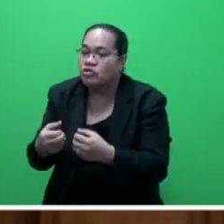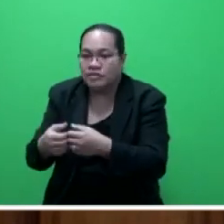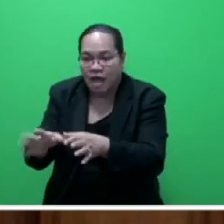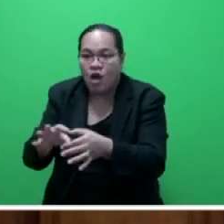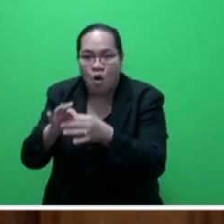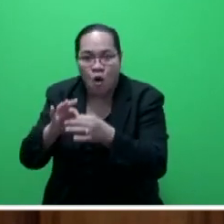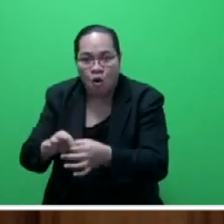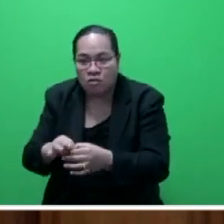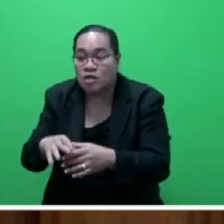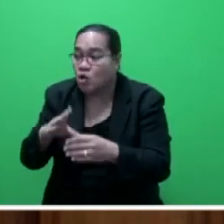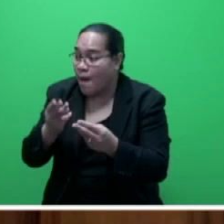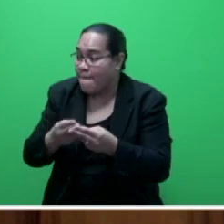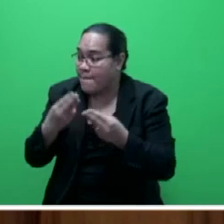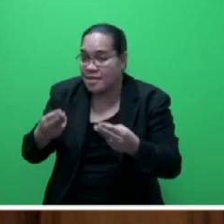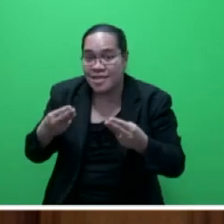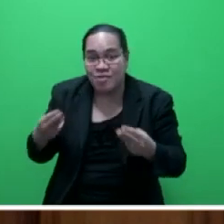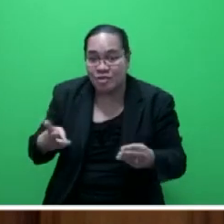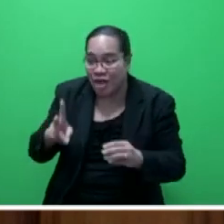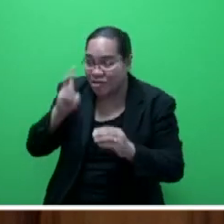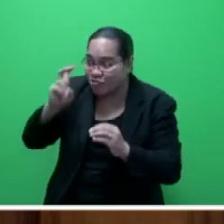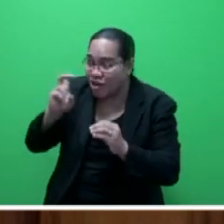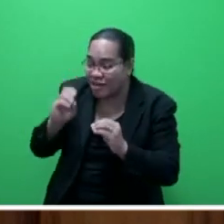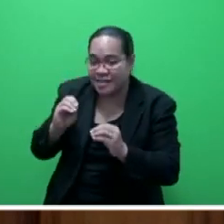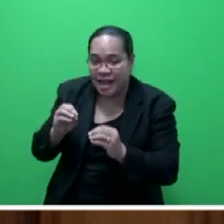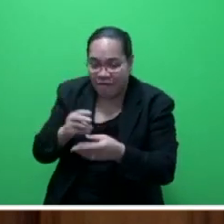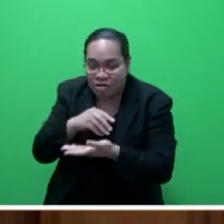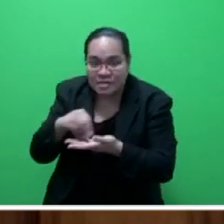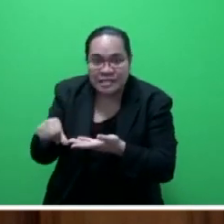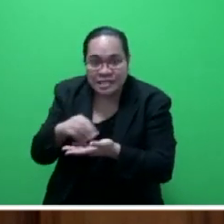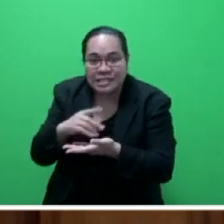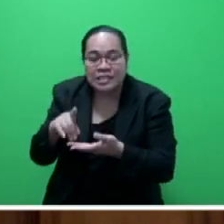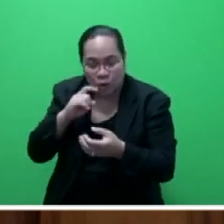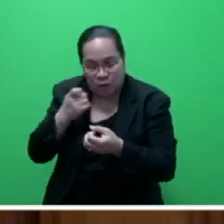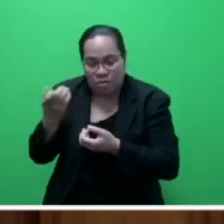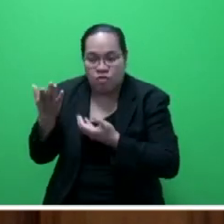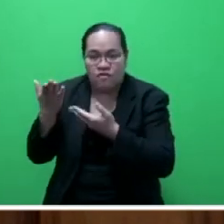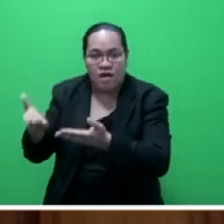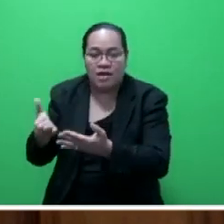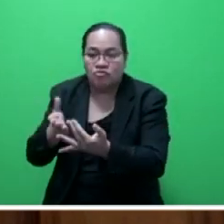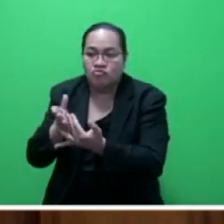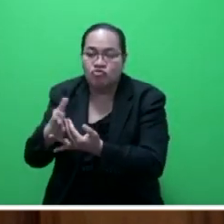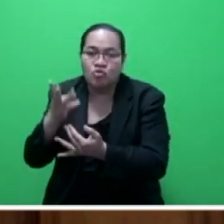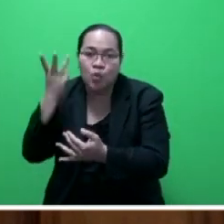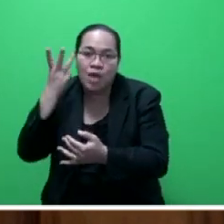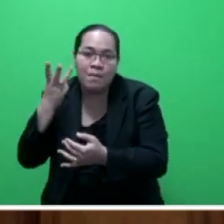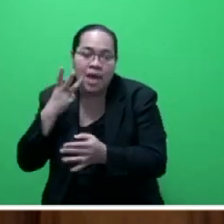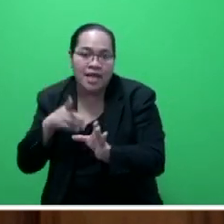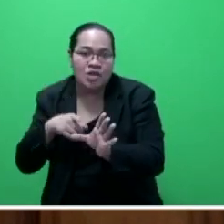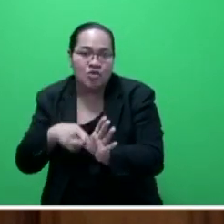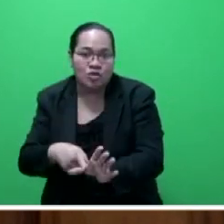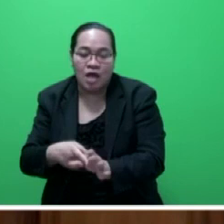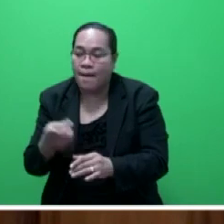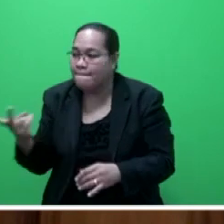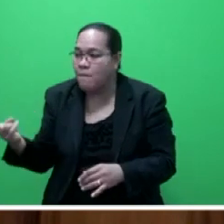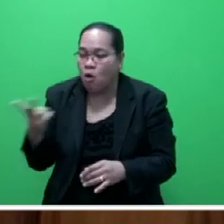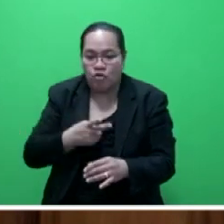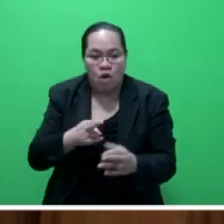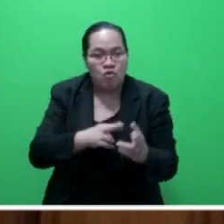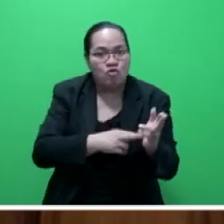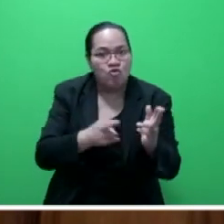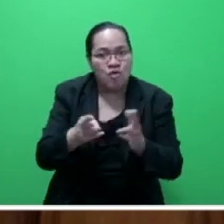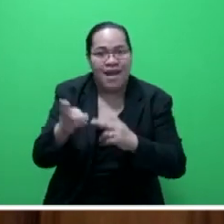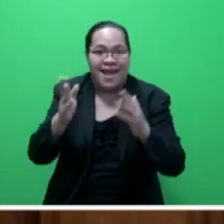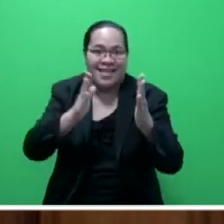for building nurseries and training in raising seedlings will be provided to women and youth in both rural and